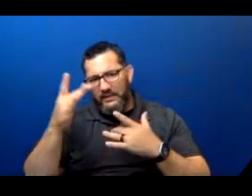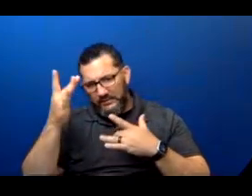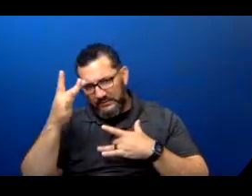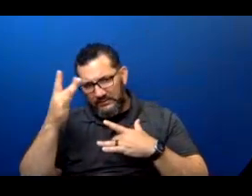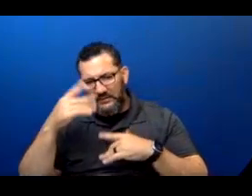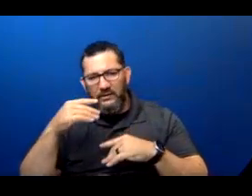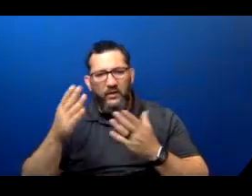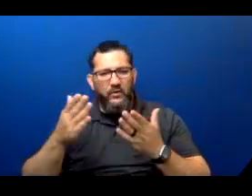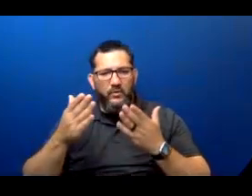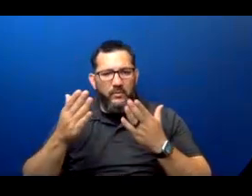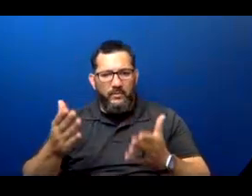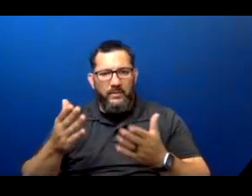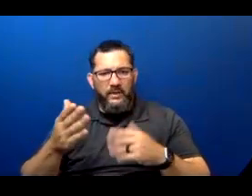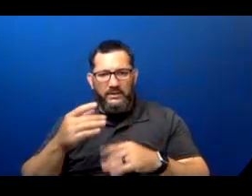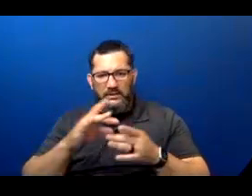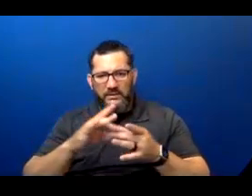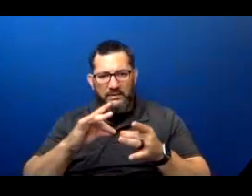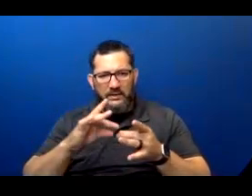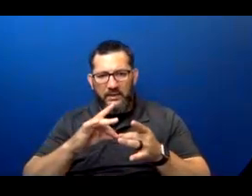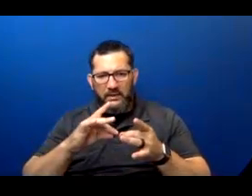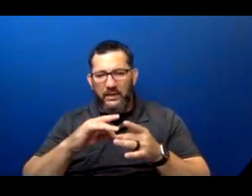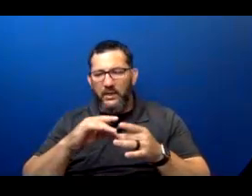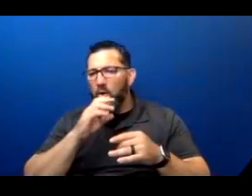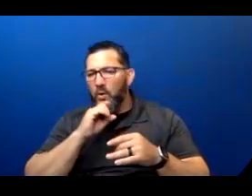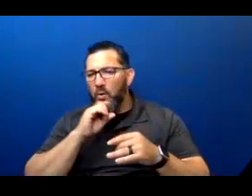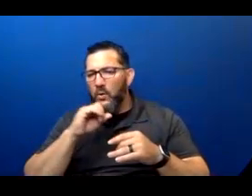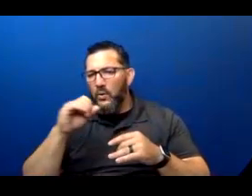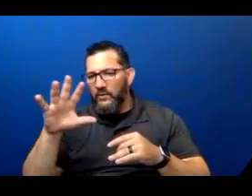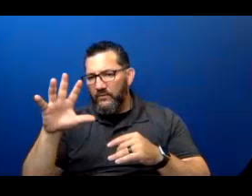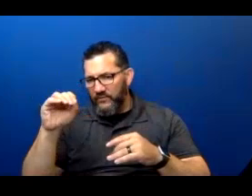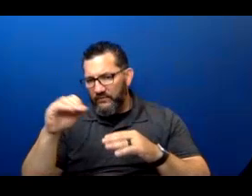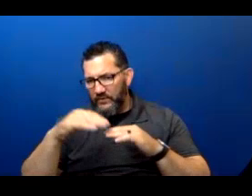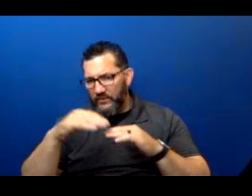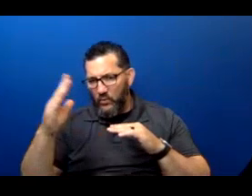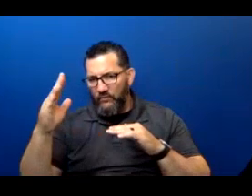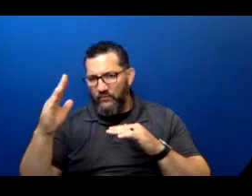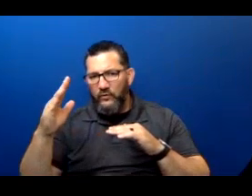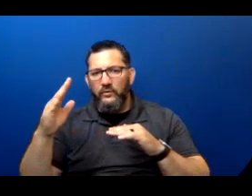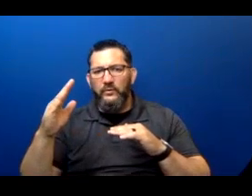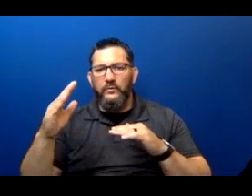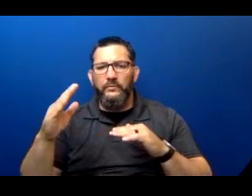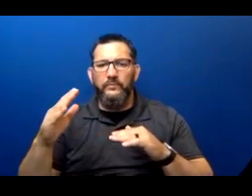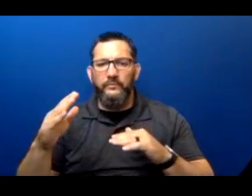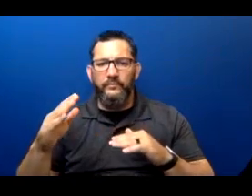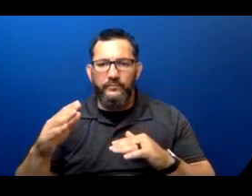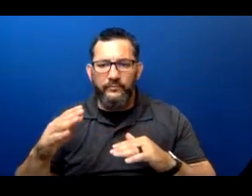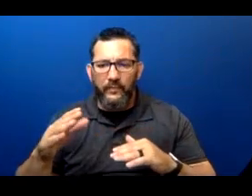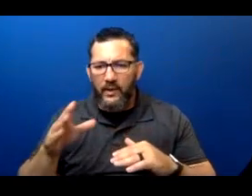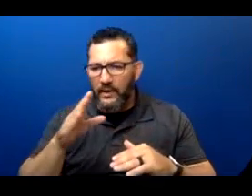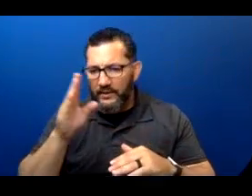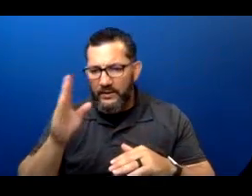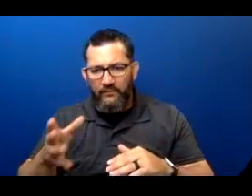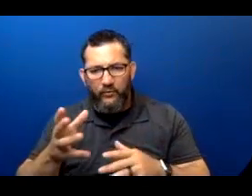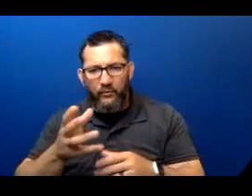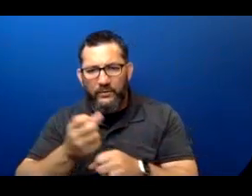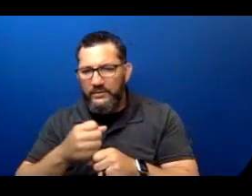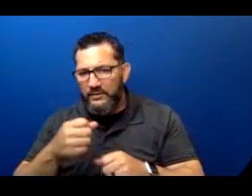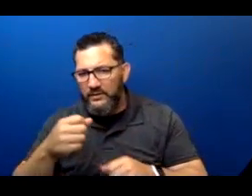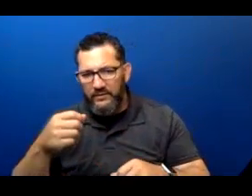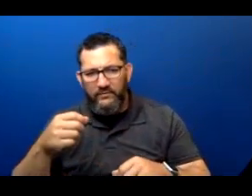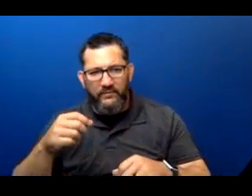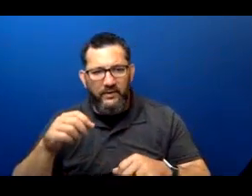the recommendations state that adults who are age 50 and older and have never received a